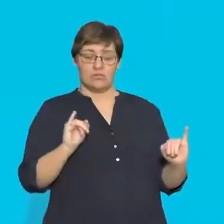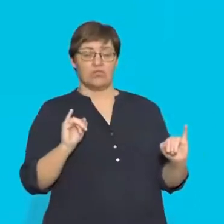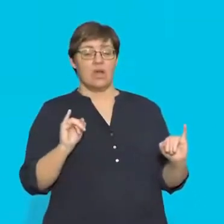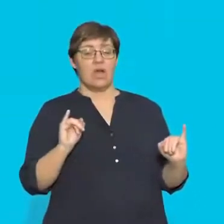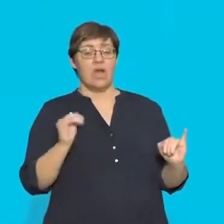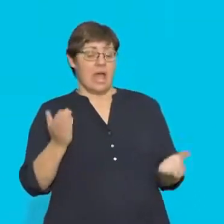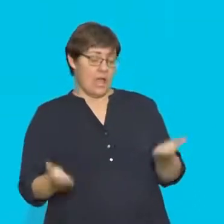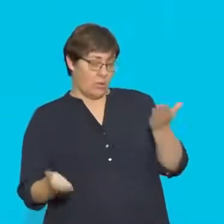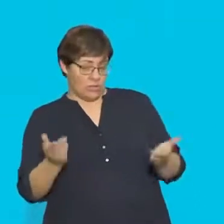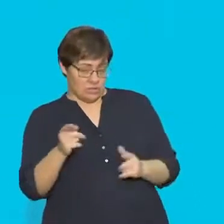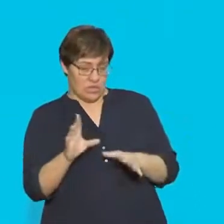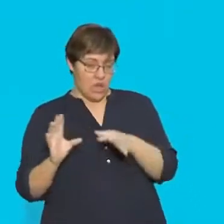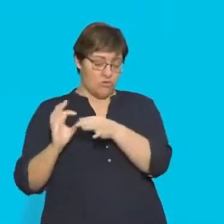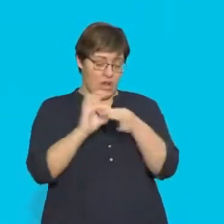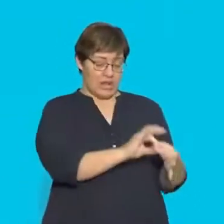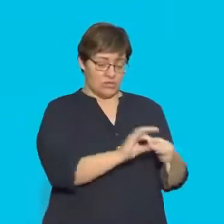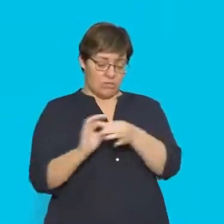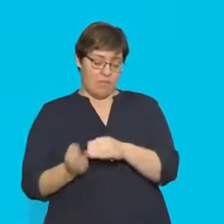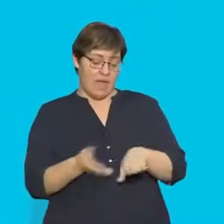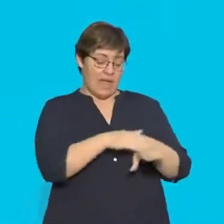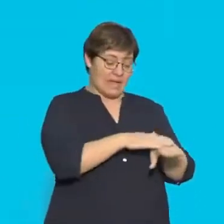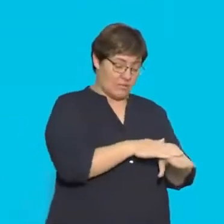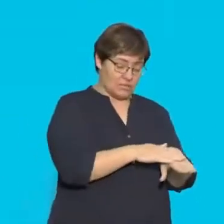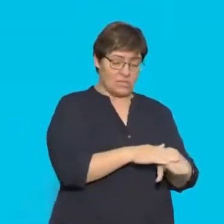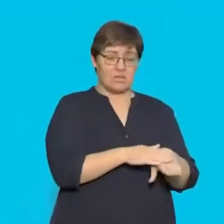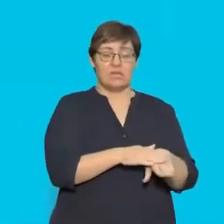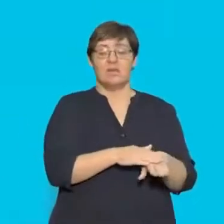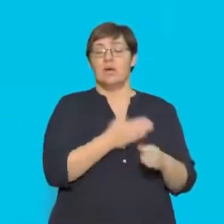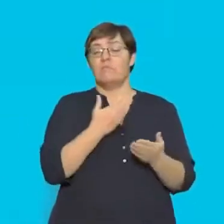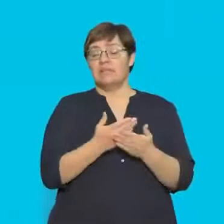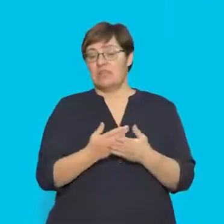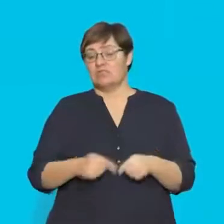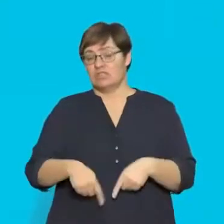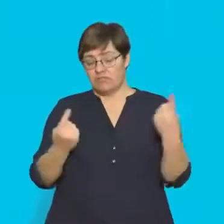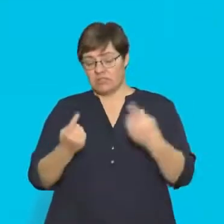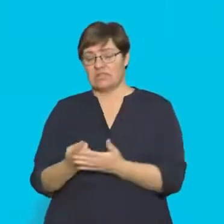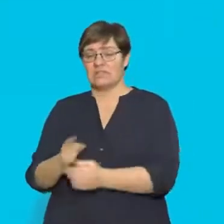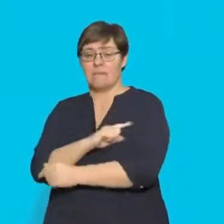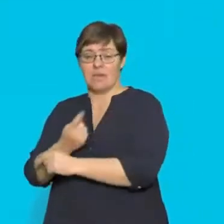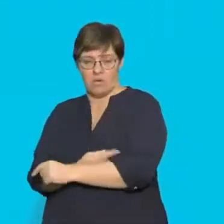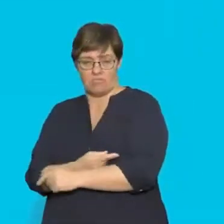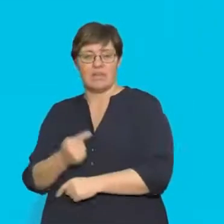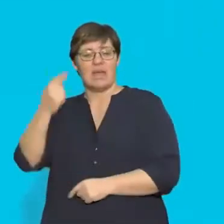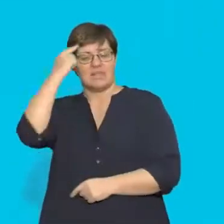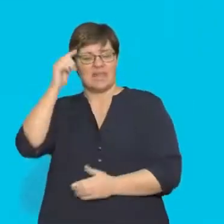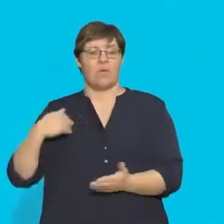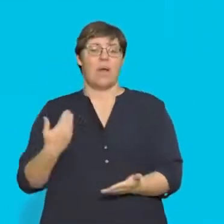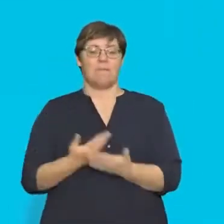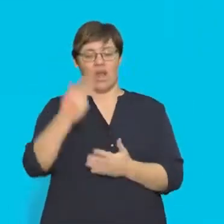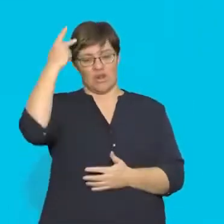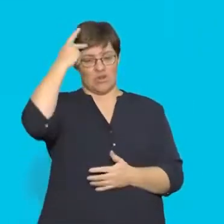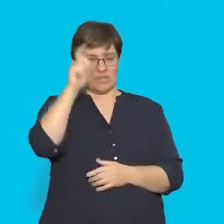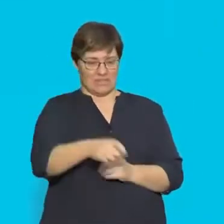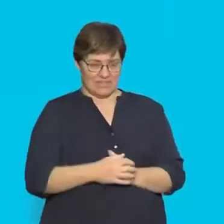this relationship between current, potential difference, and power, you know what? I think it's time to apply that knowledge. And